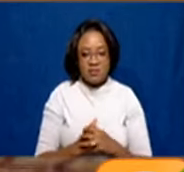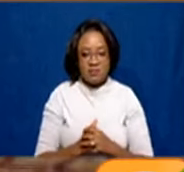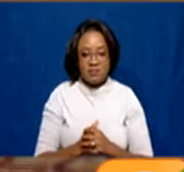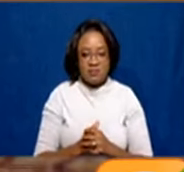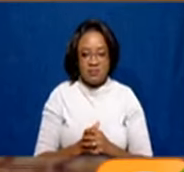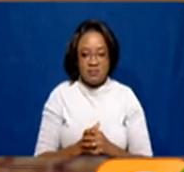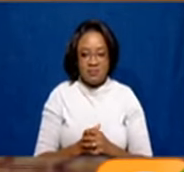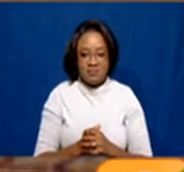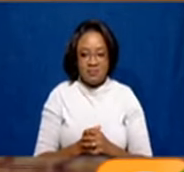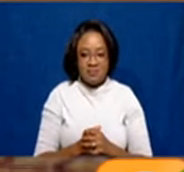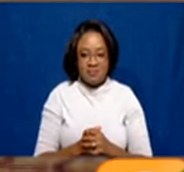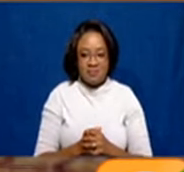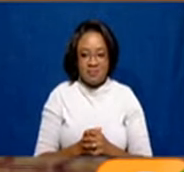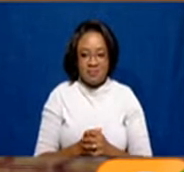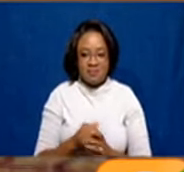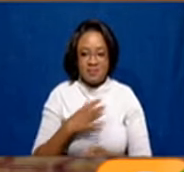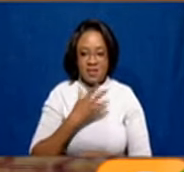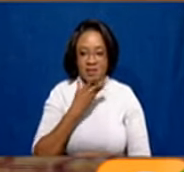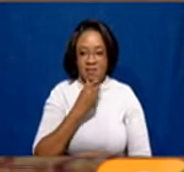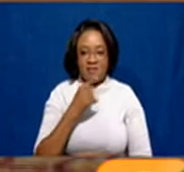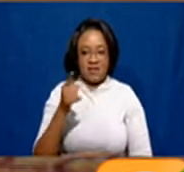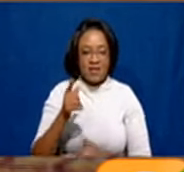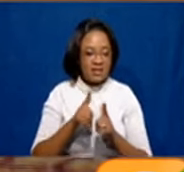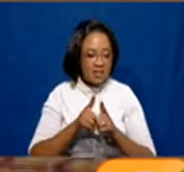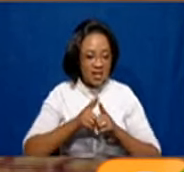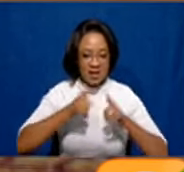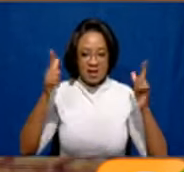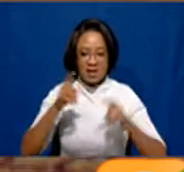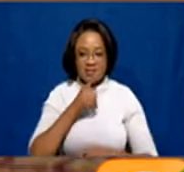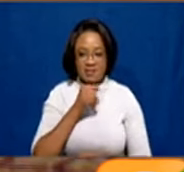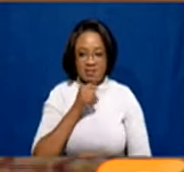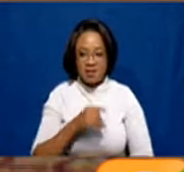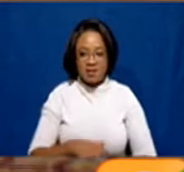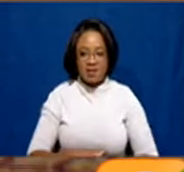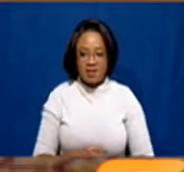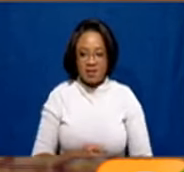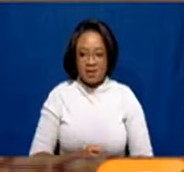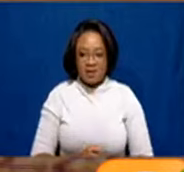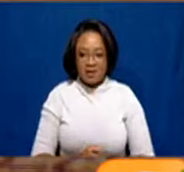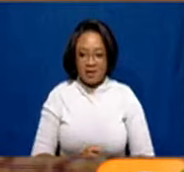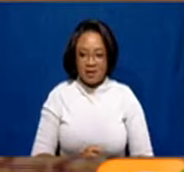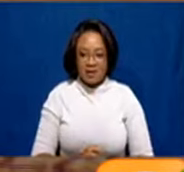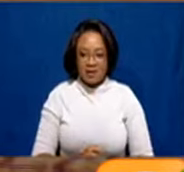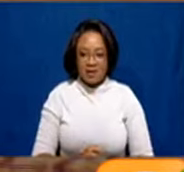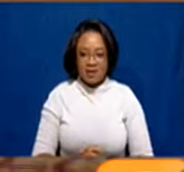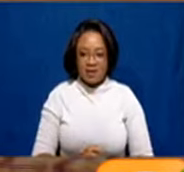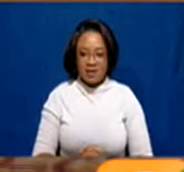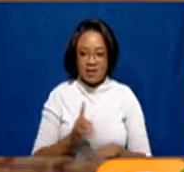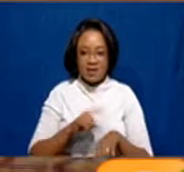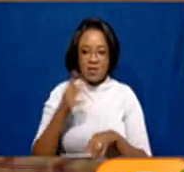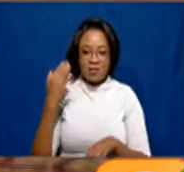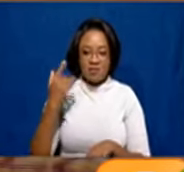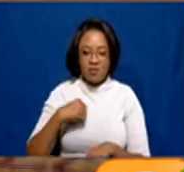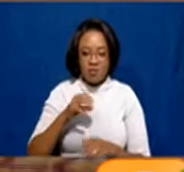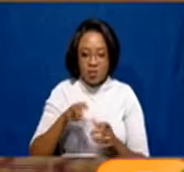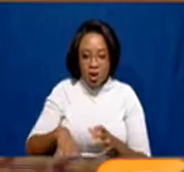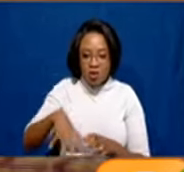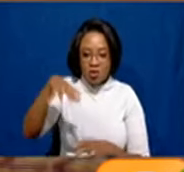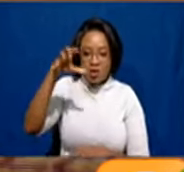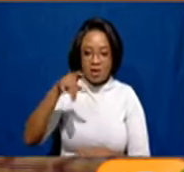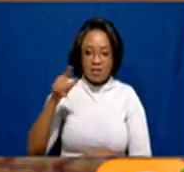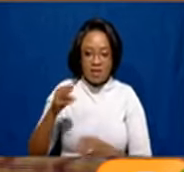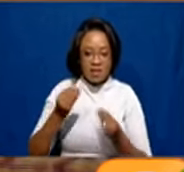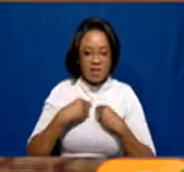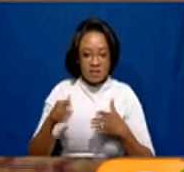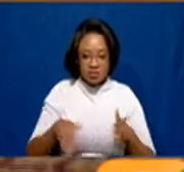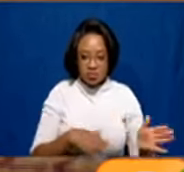My father is a great man. I just want to say one thing. When we were growing up, he really gave us the leeway to be who we